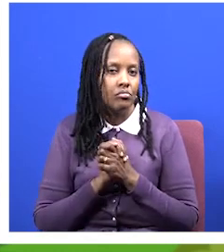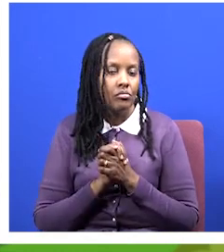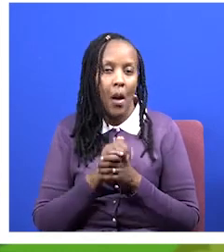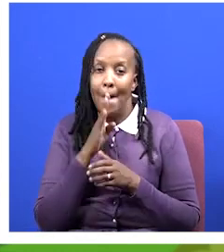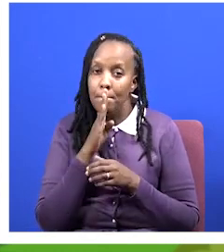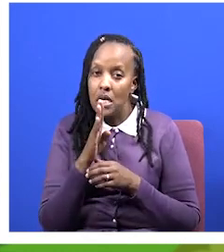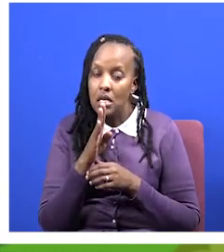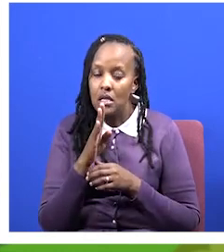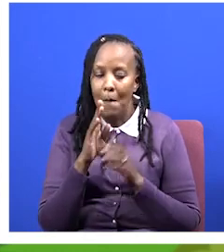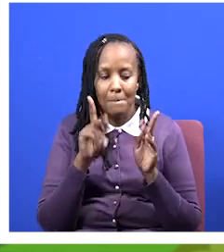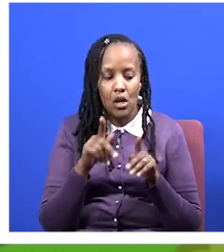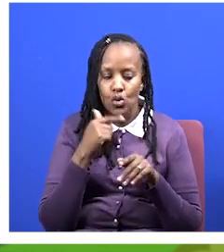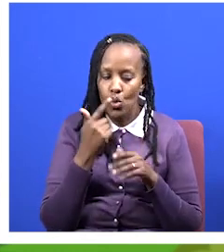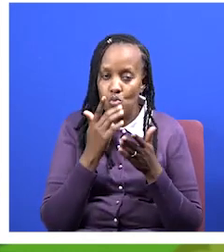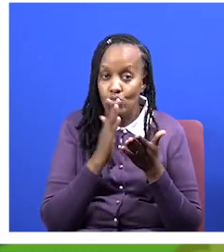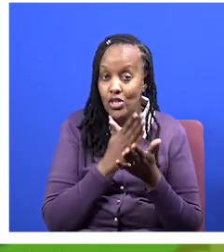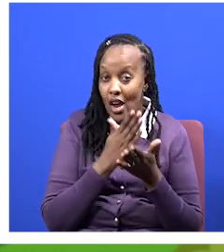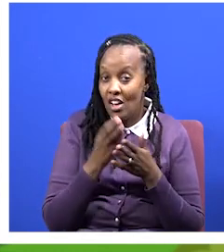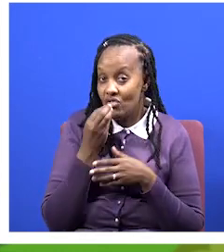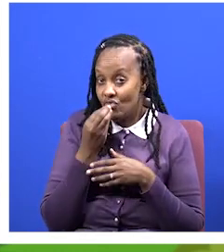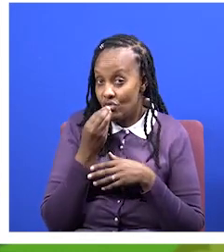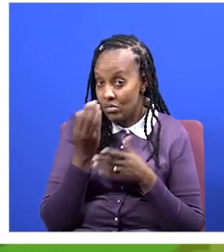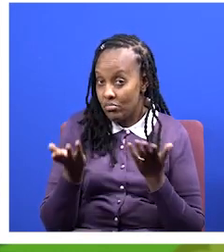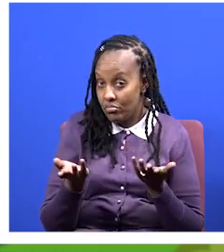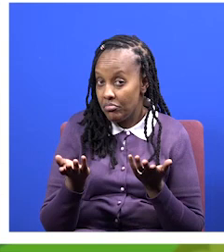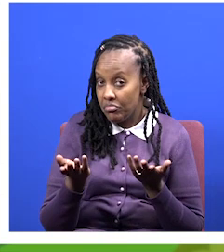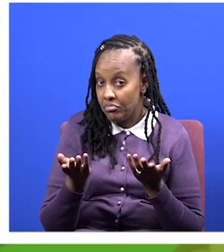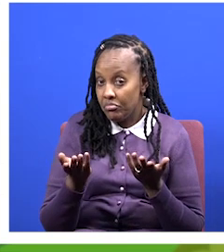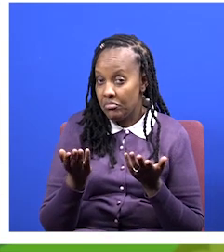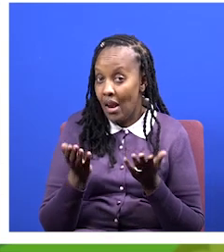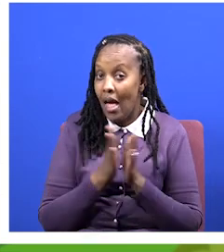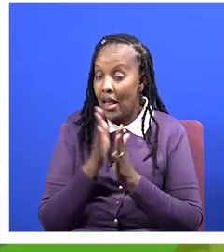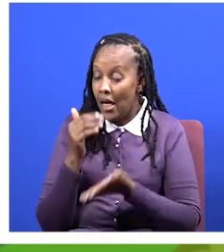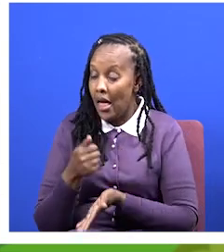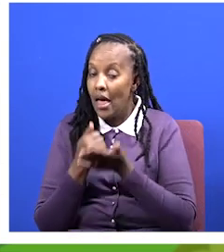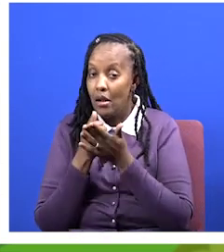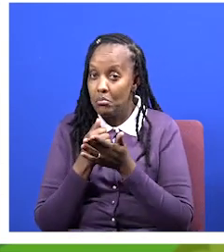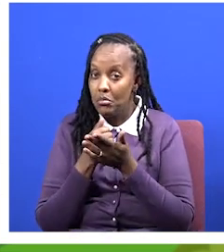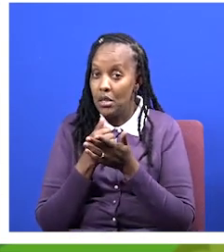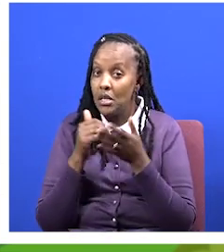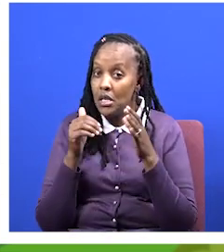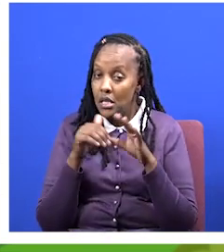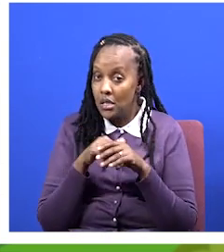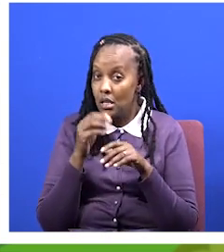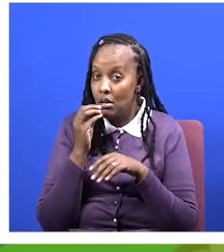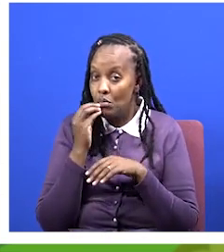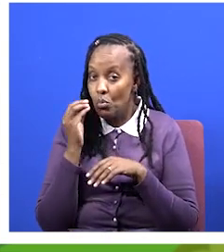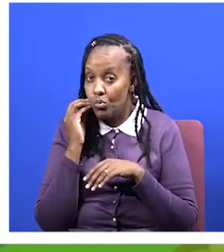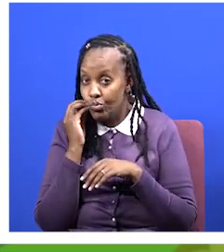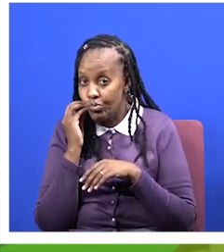Be a one who shares their snacks and help in the